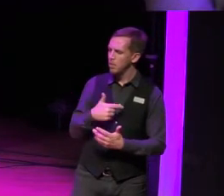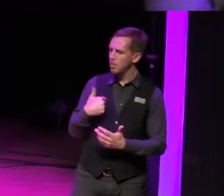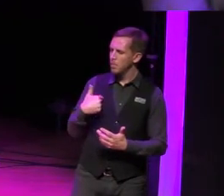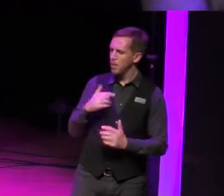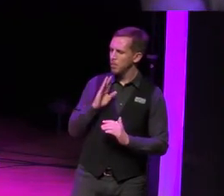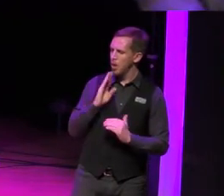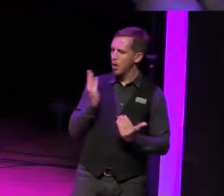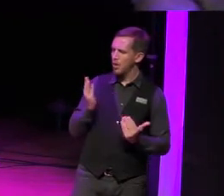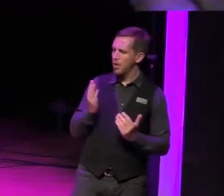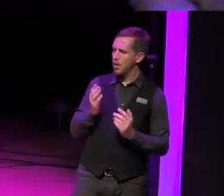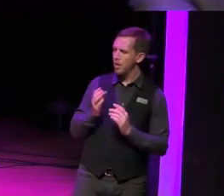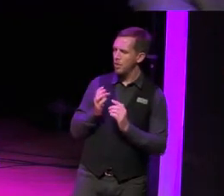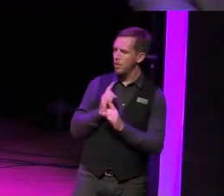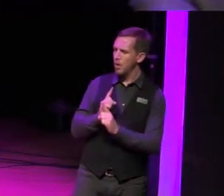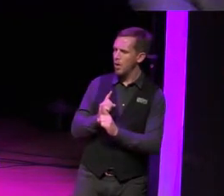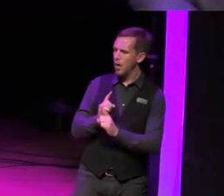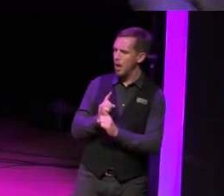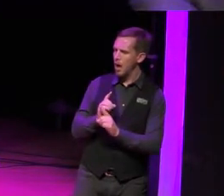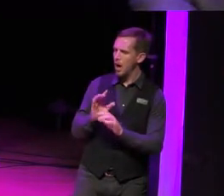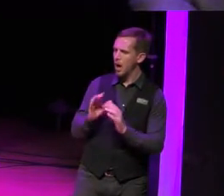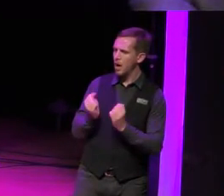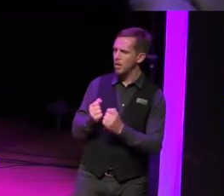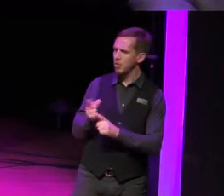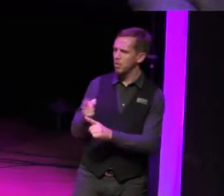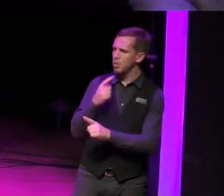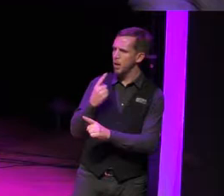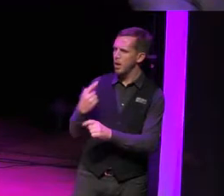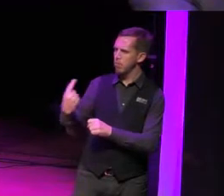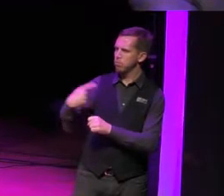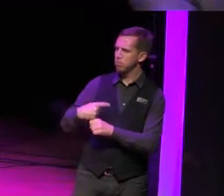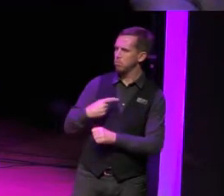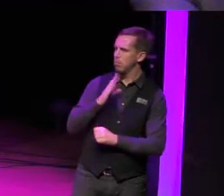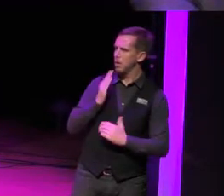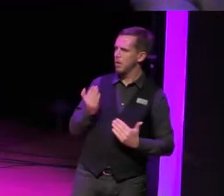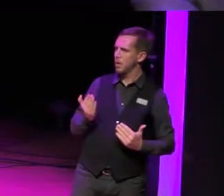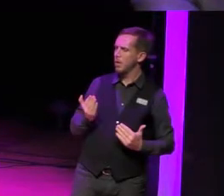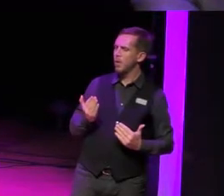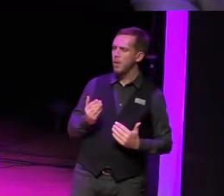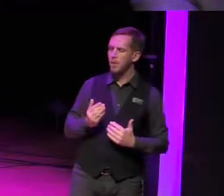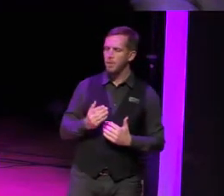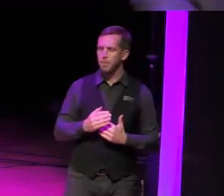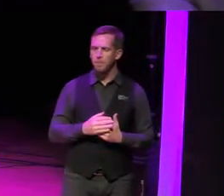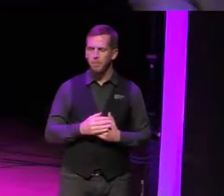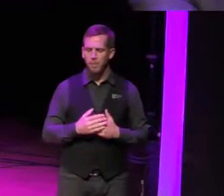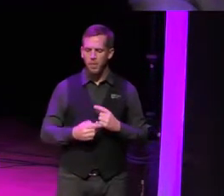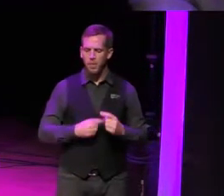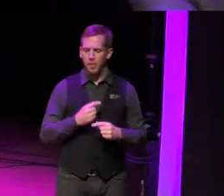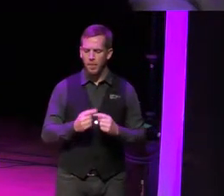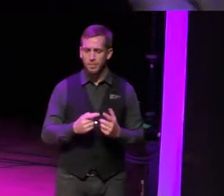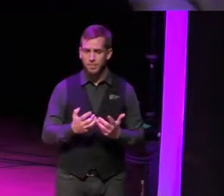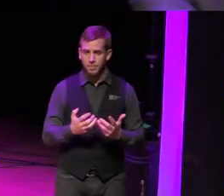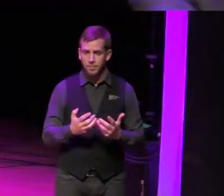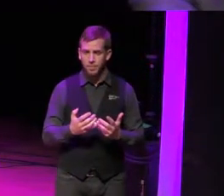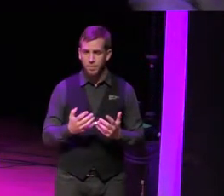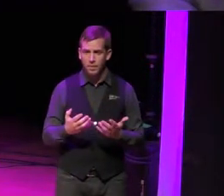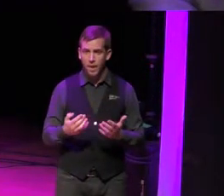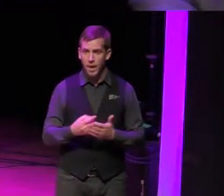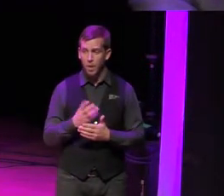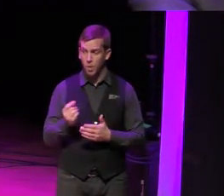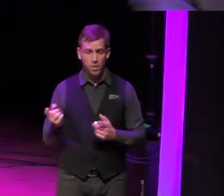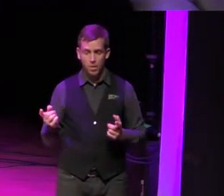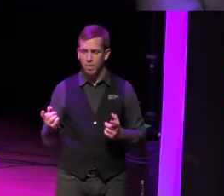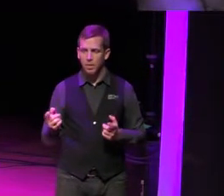necessarily implement your decisions. And in the process, the matter resulted in a court